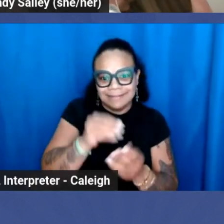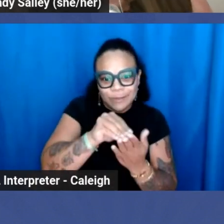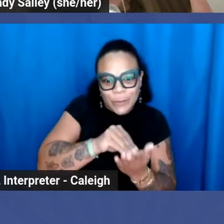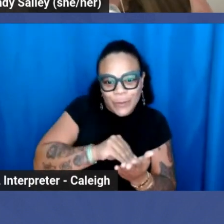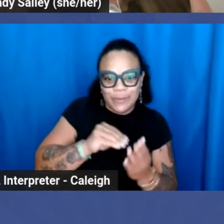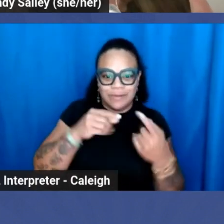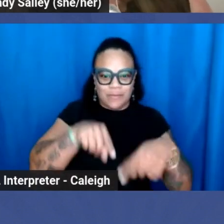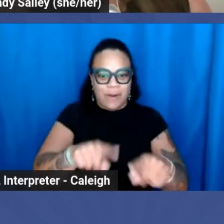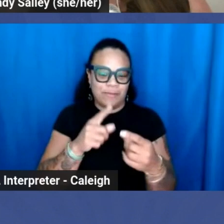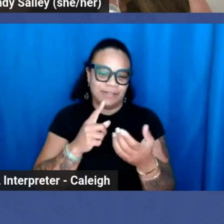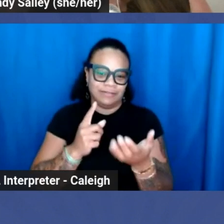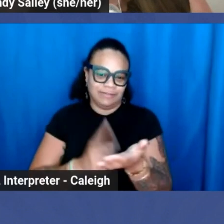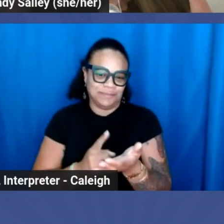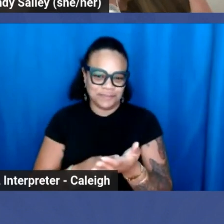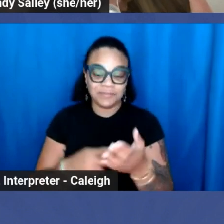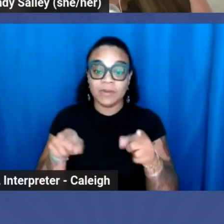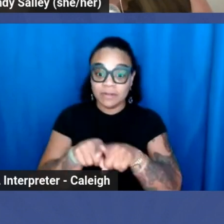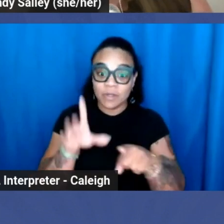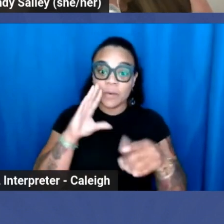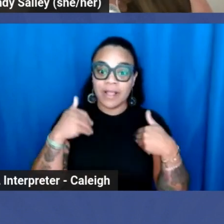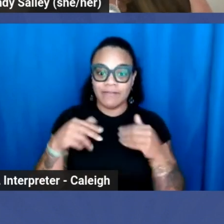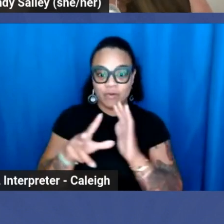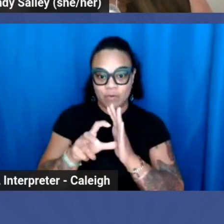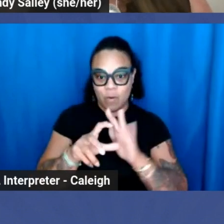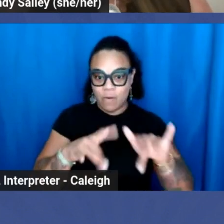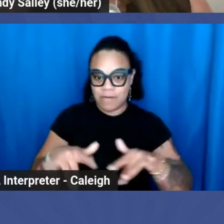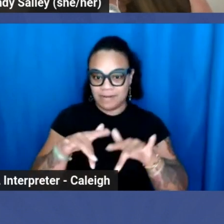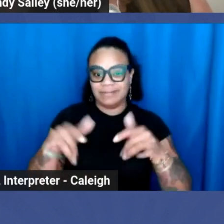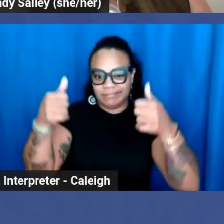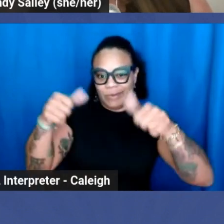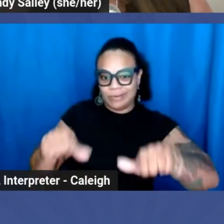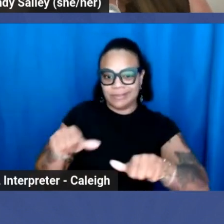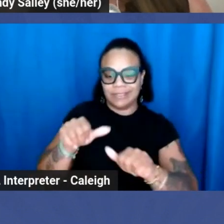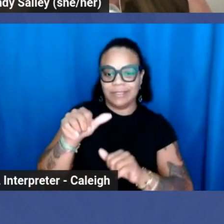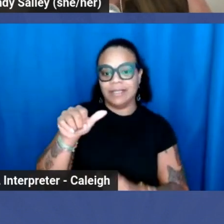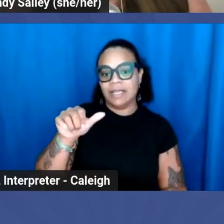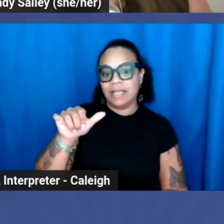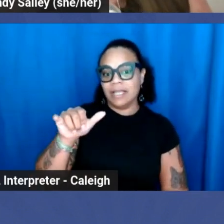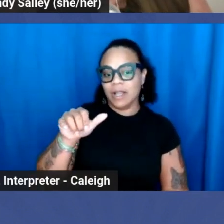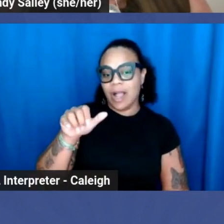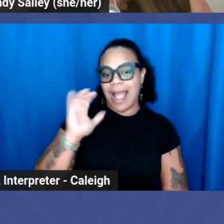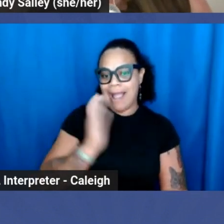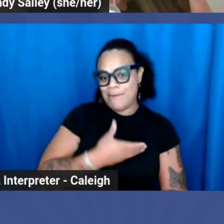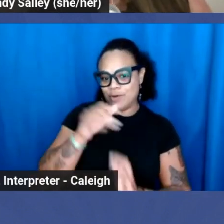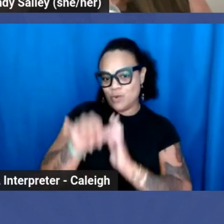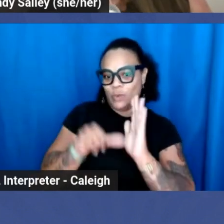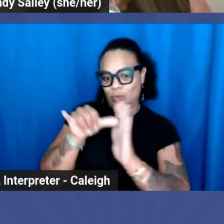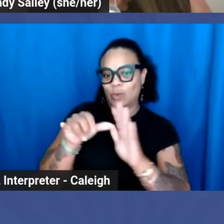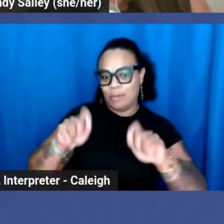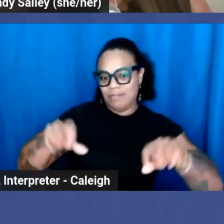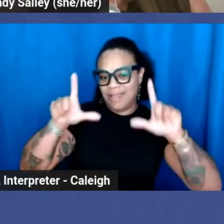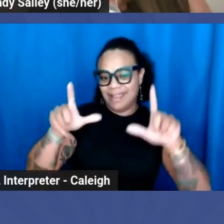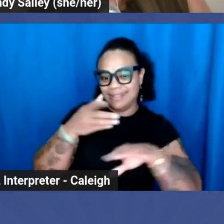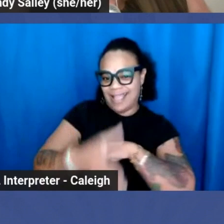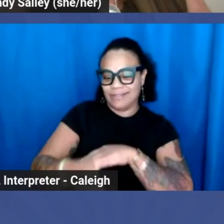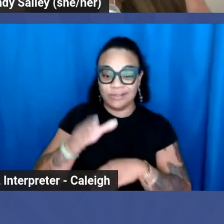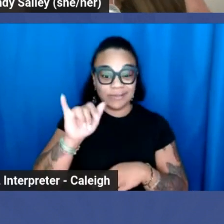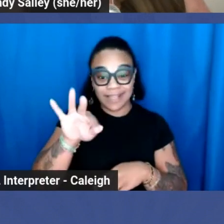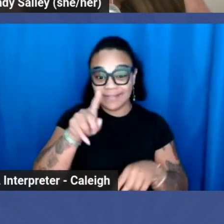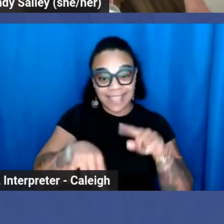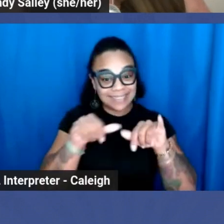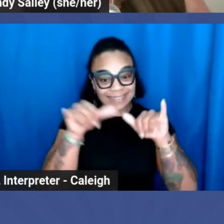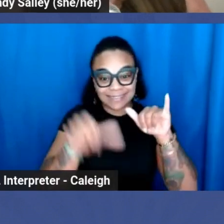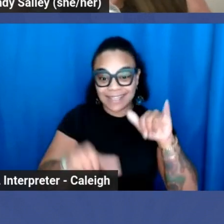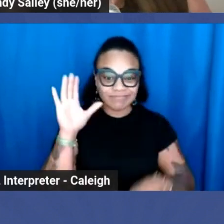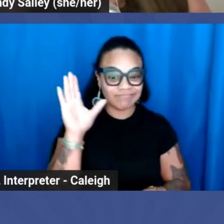also be a recording of this discussion that goes up on Woodhull's YouTube page afterwards. So if for some reason you can't stay with us for the duration of our